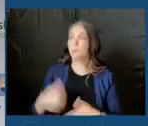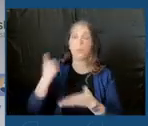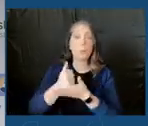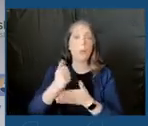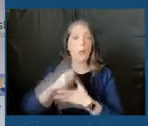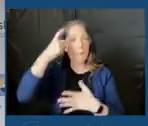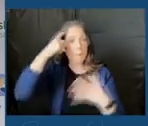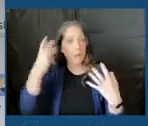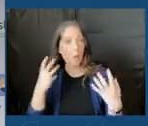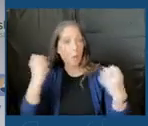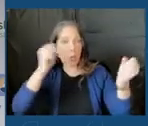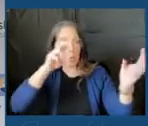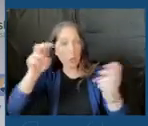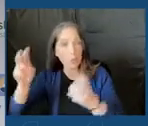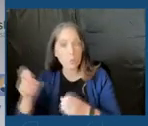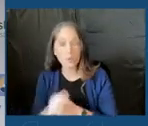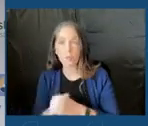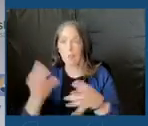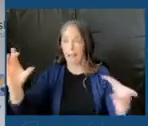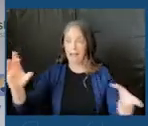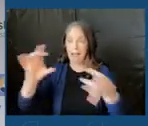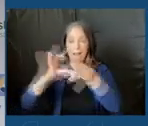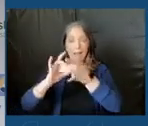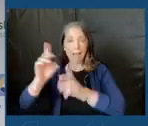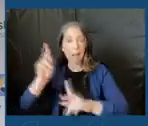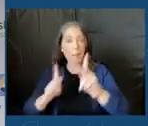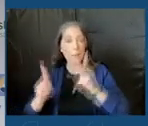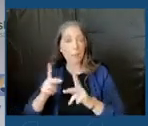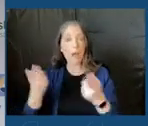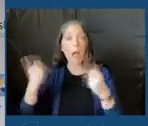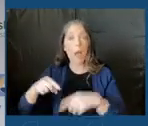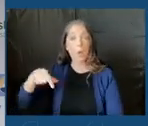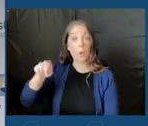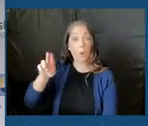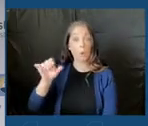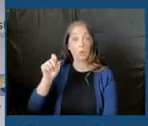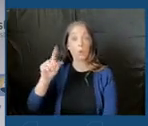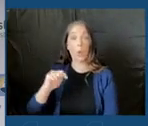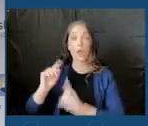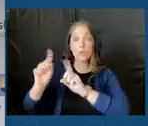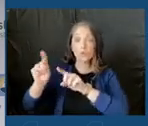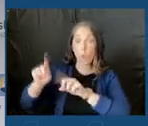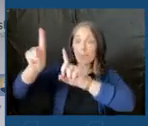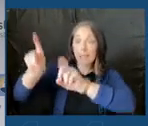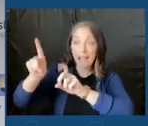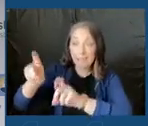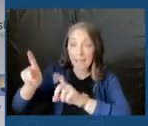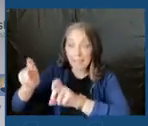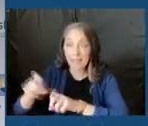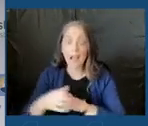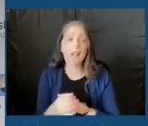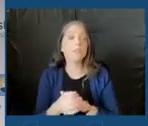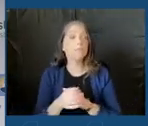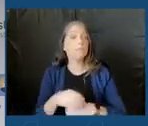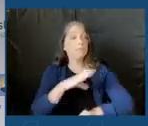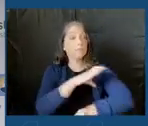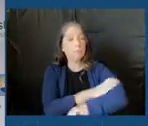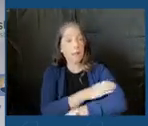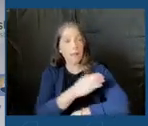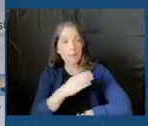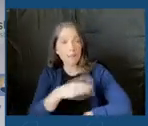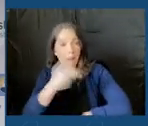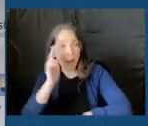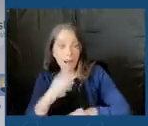people connected when Quest goes out and does the testing with them when they have hypertension, when they are pre-diabetic, when